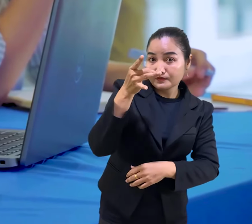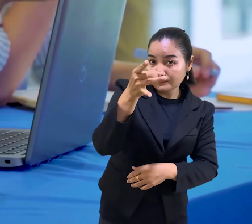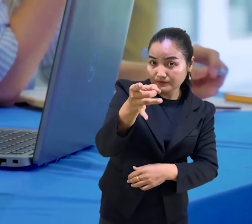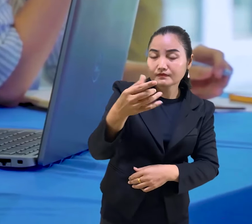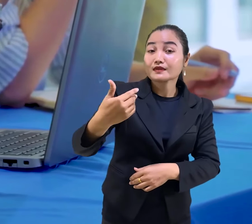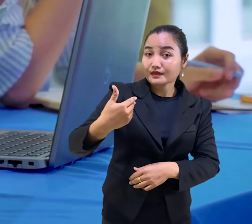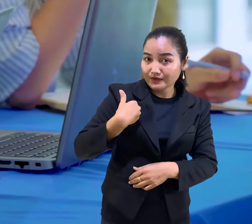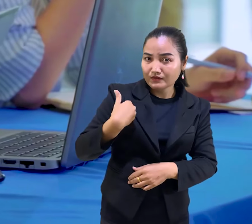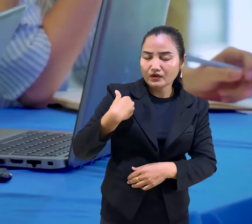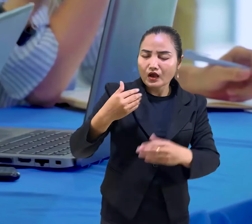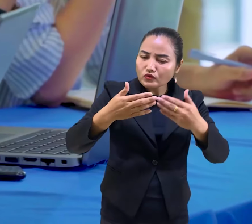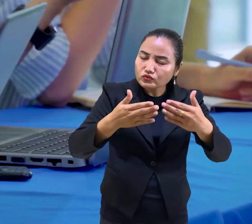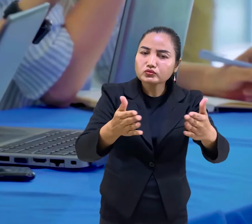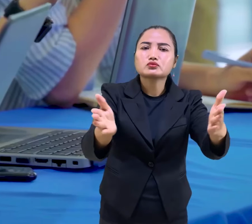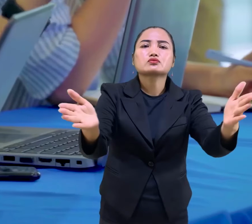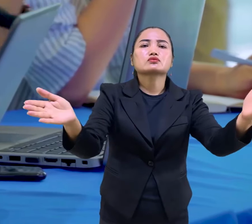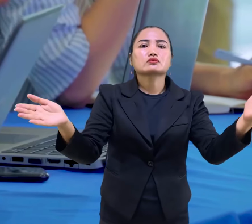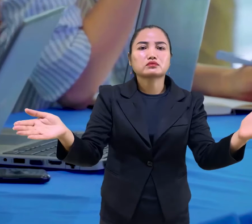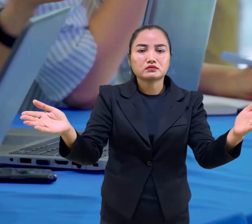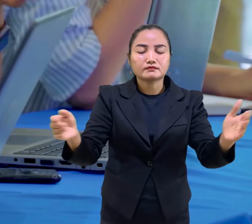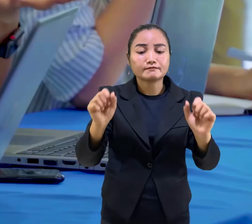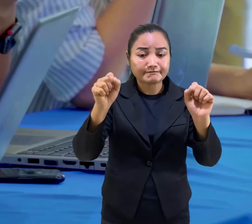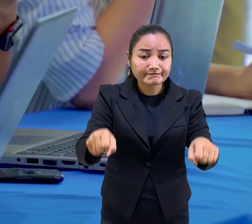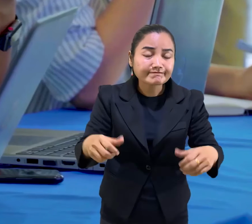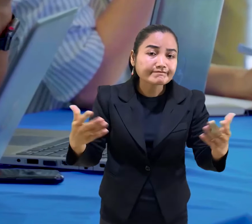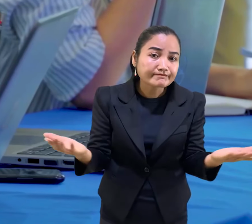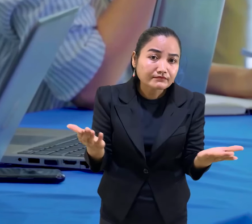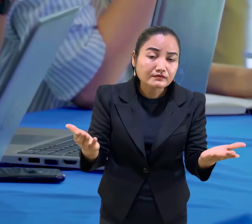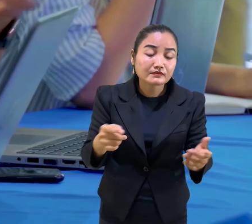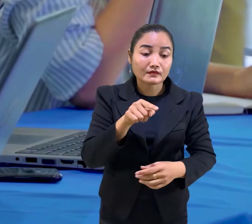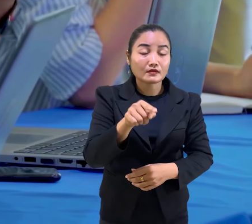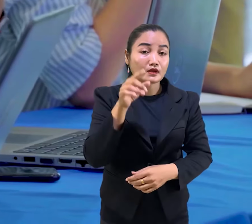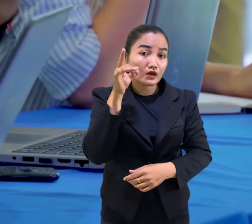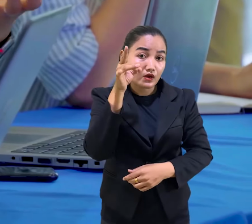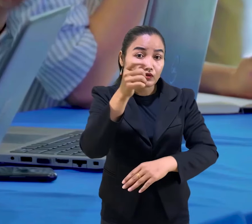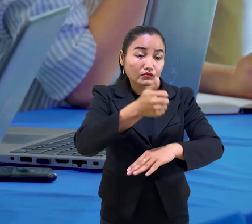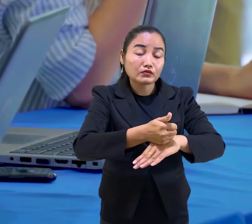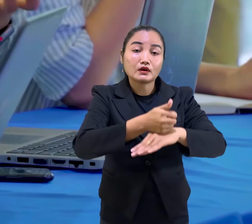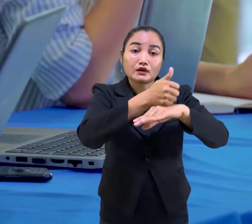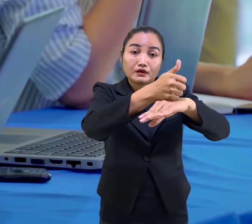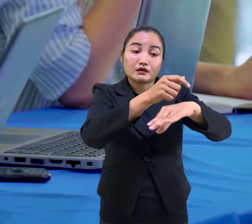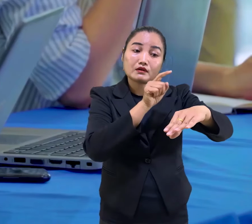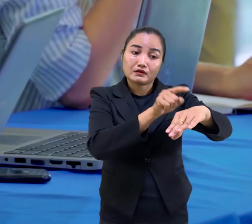employers don't post on this or things like that. So